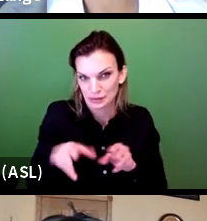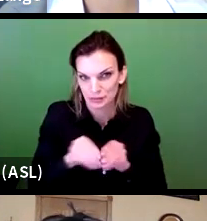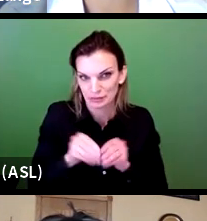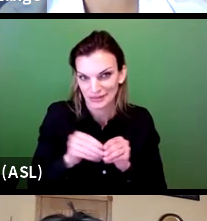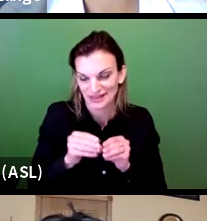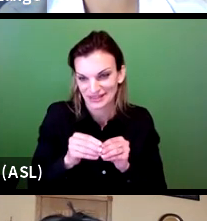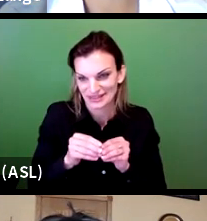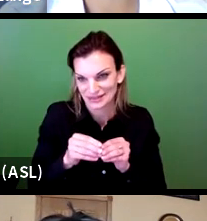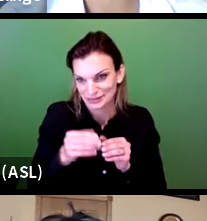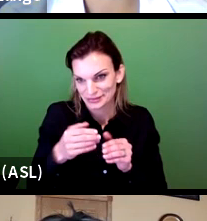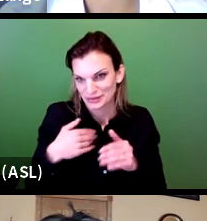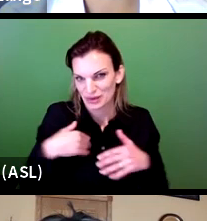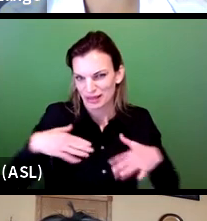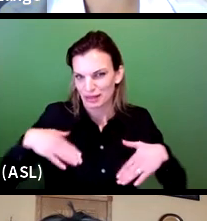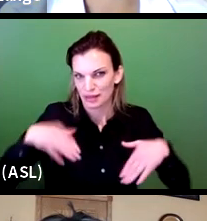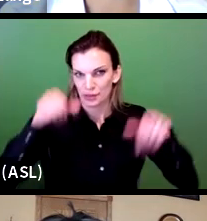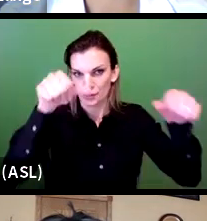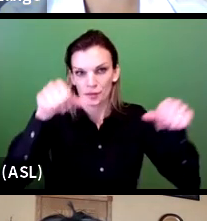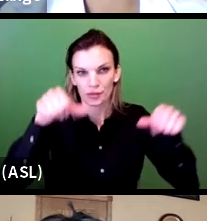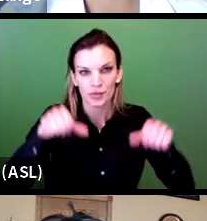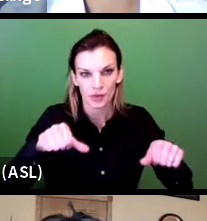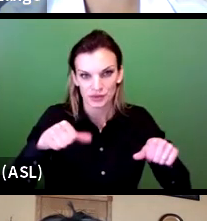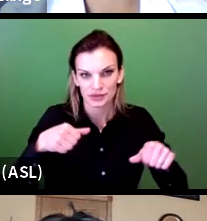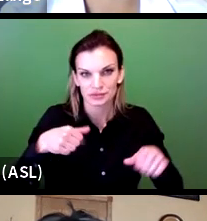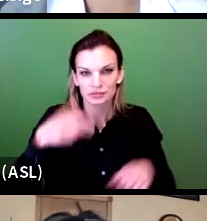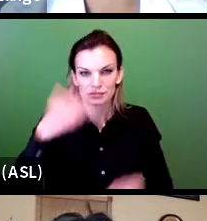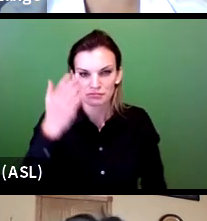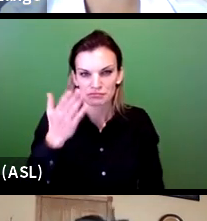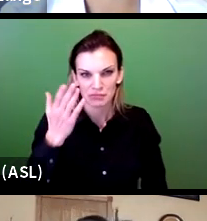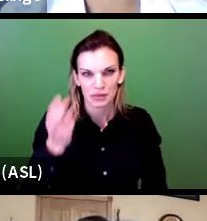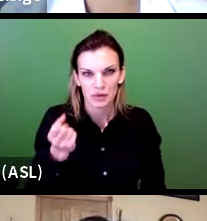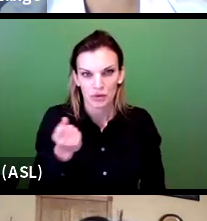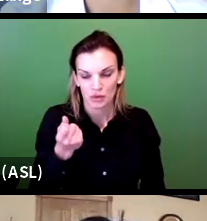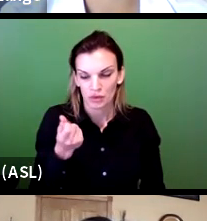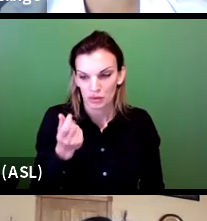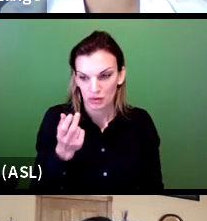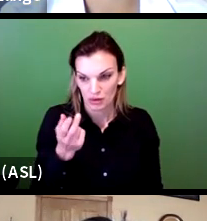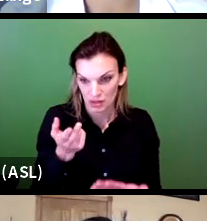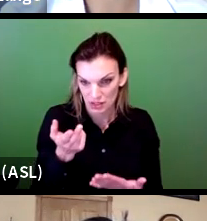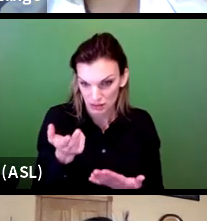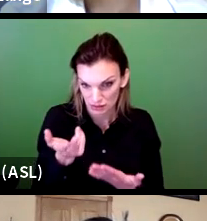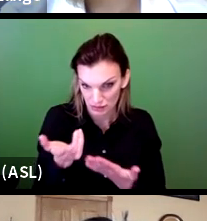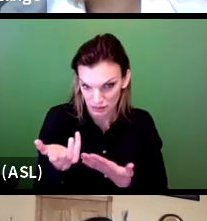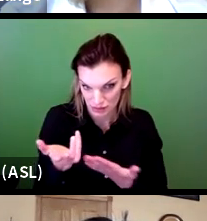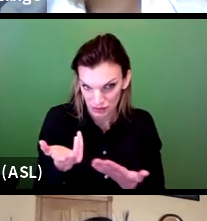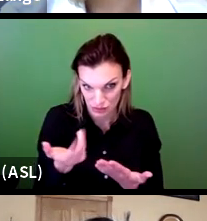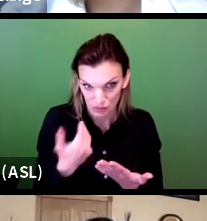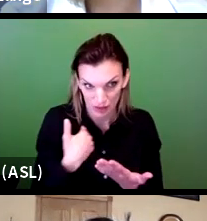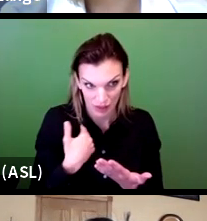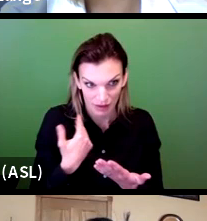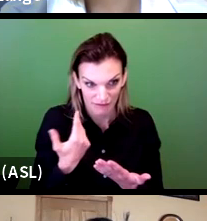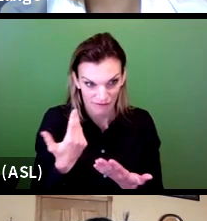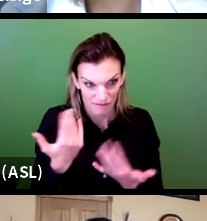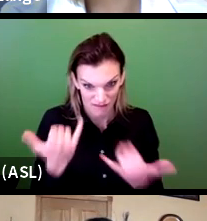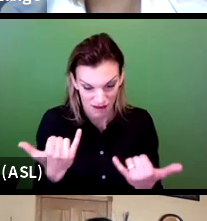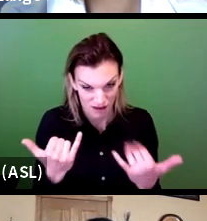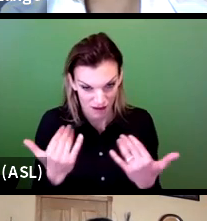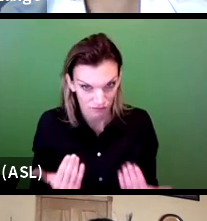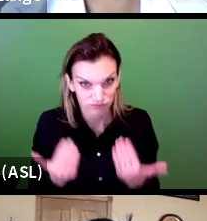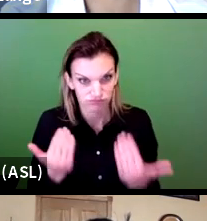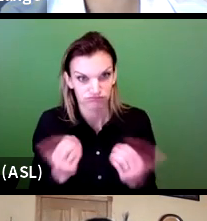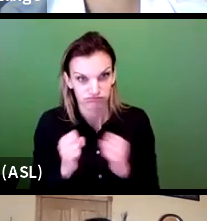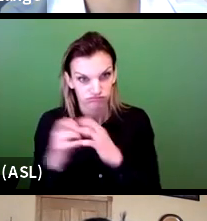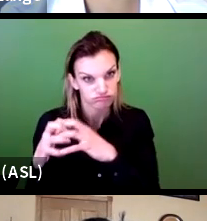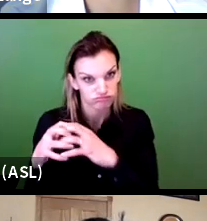we haven't posted those yet. So unless there's some burning desire to have those formed right